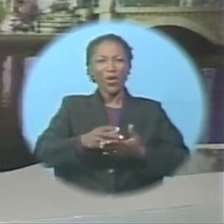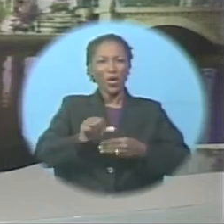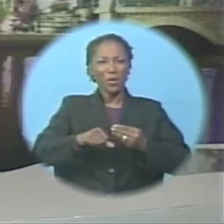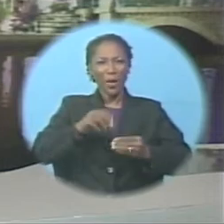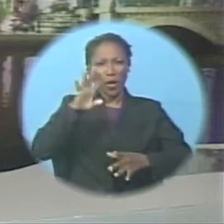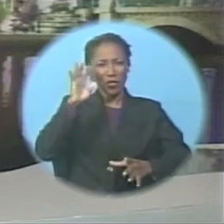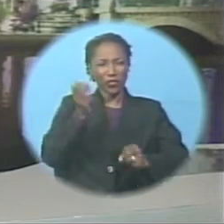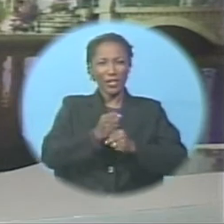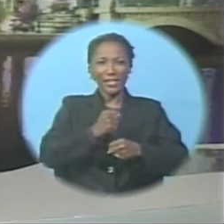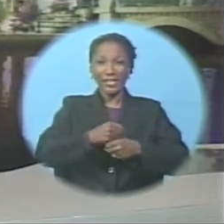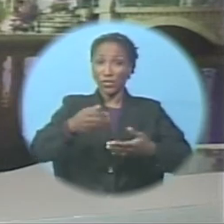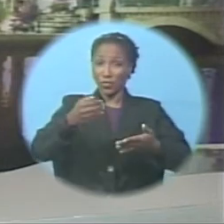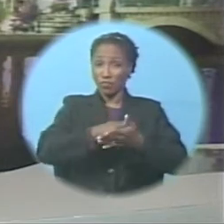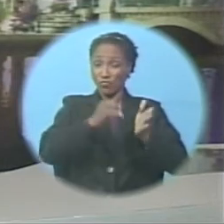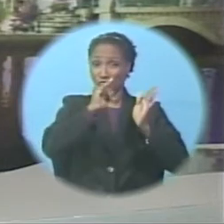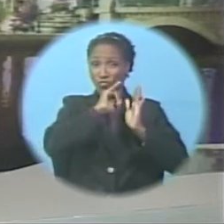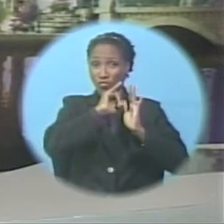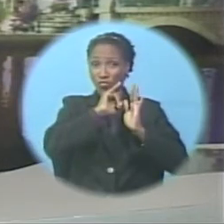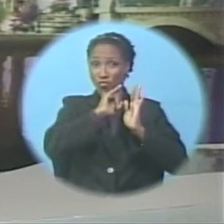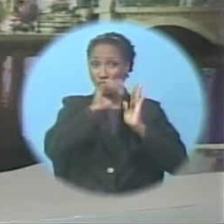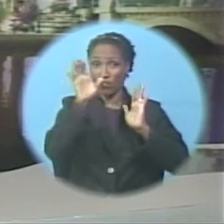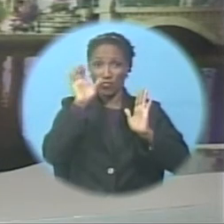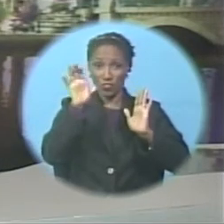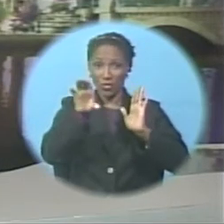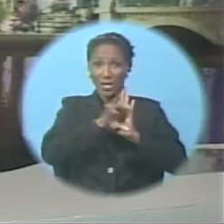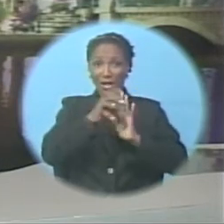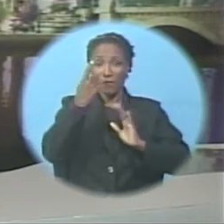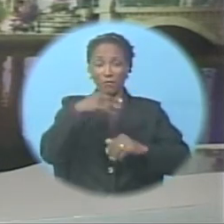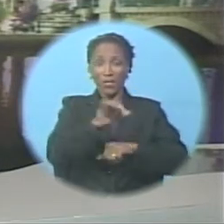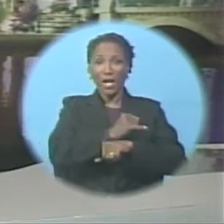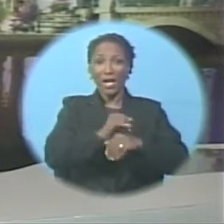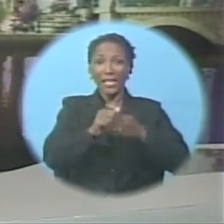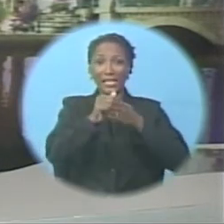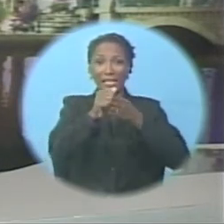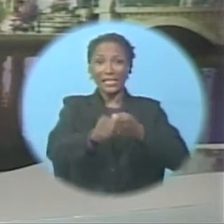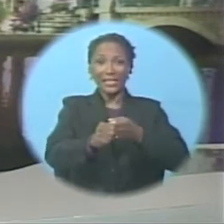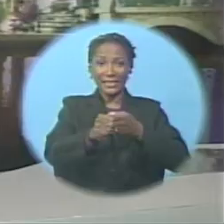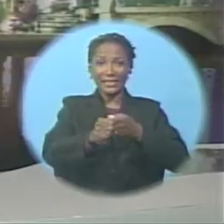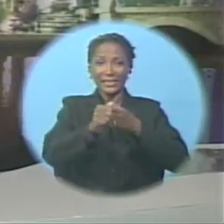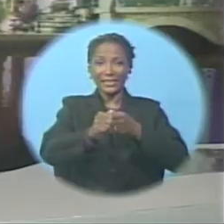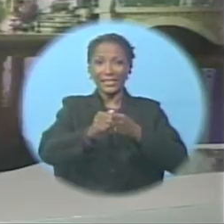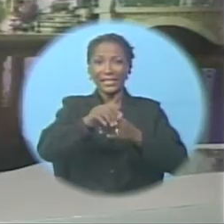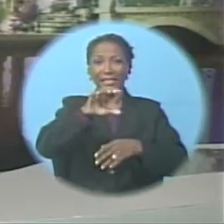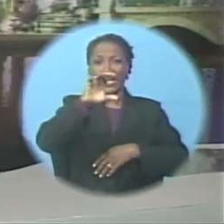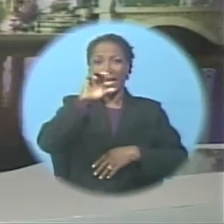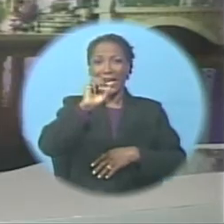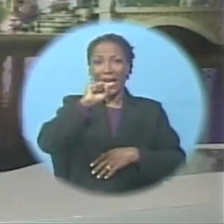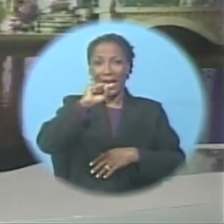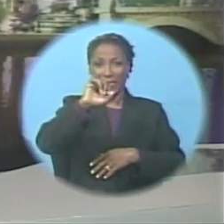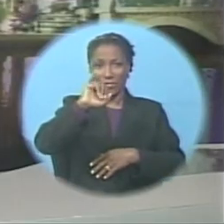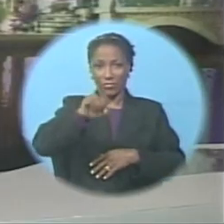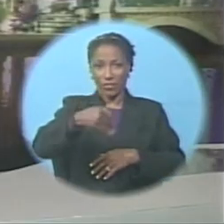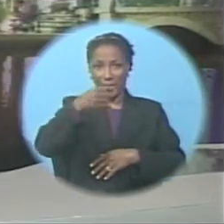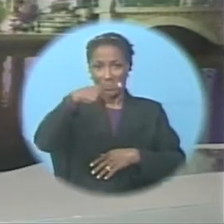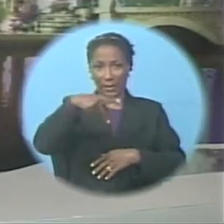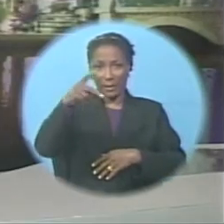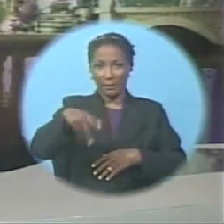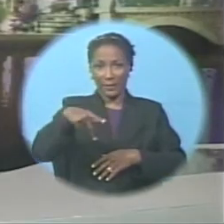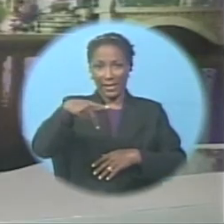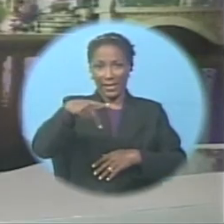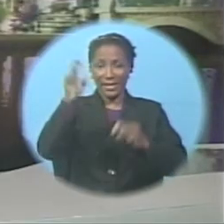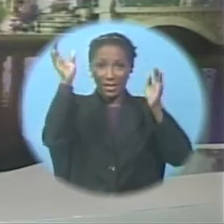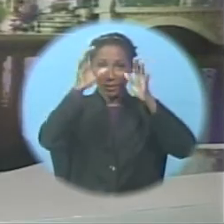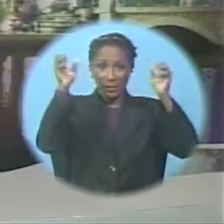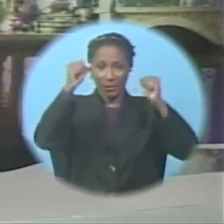creating a new image for one of the island's leading tertiary institutions, and the principal of the Samuel Jackman Prescott Polytechnic believes changing